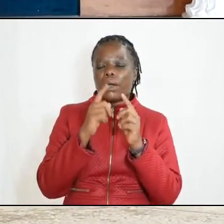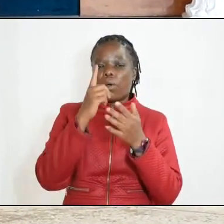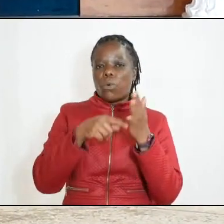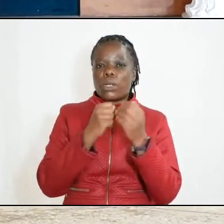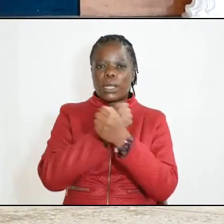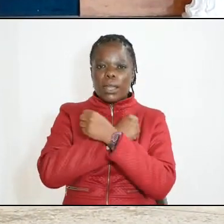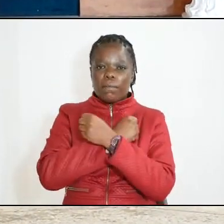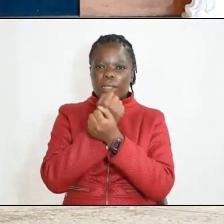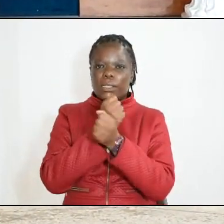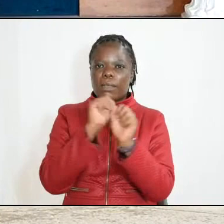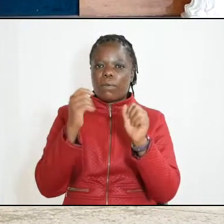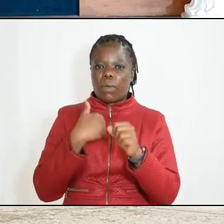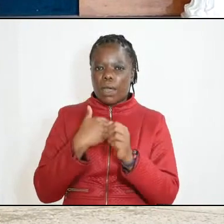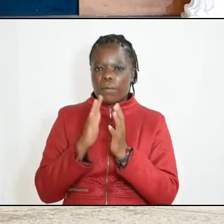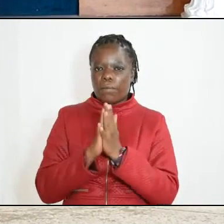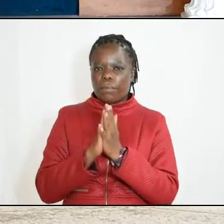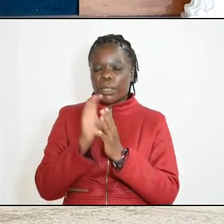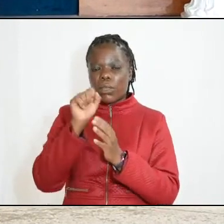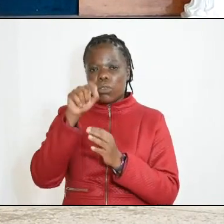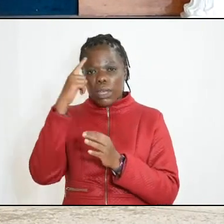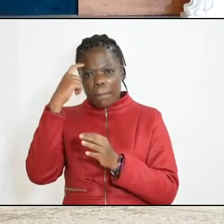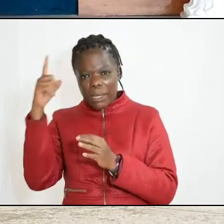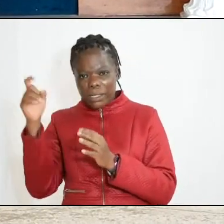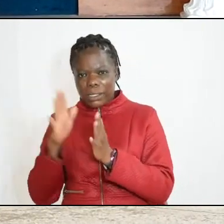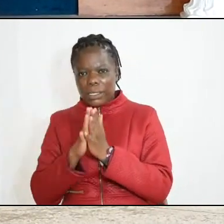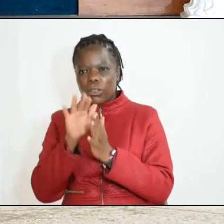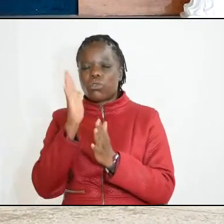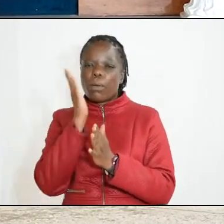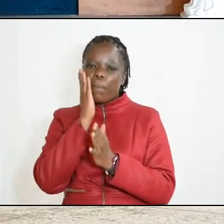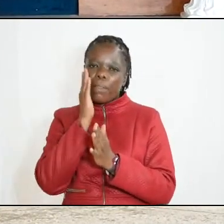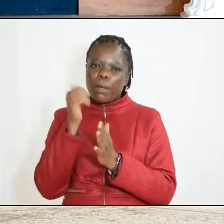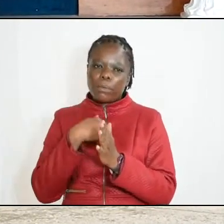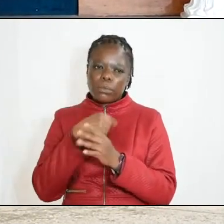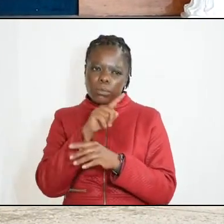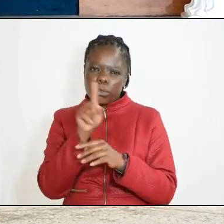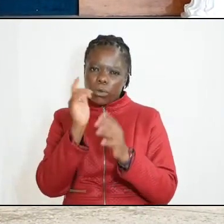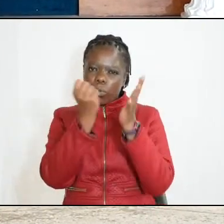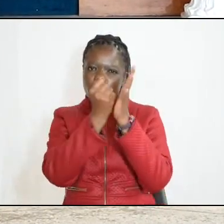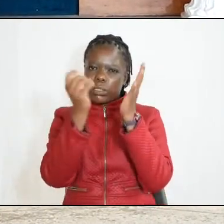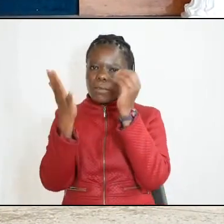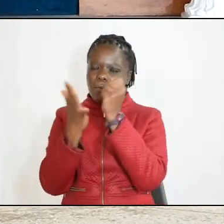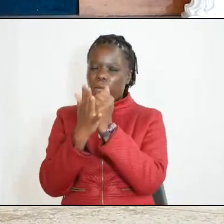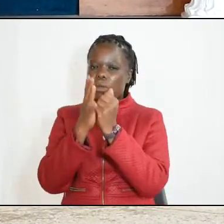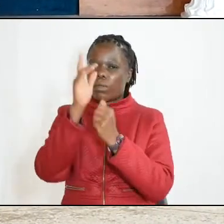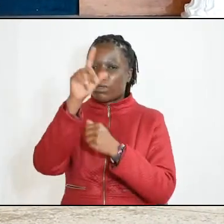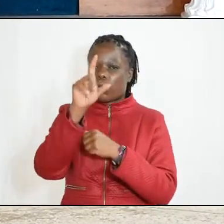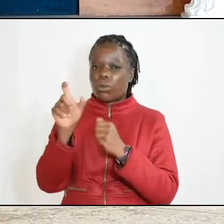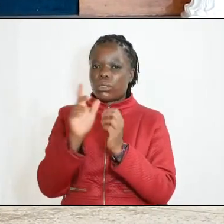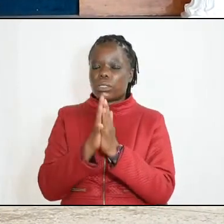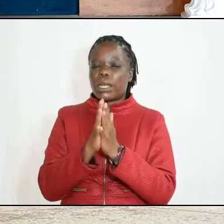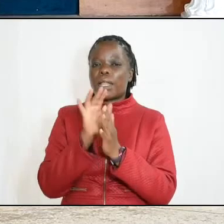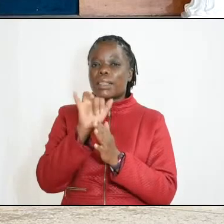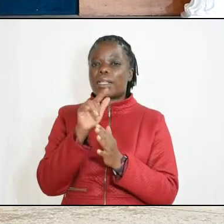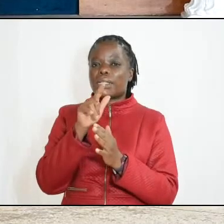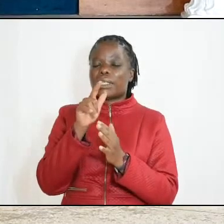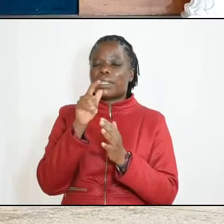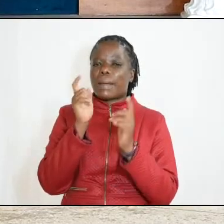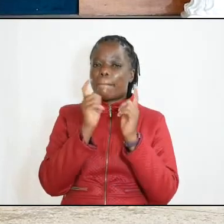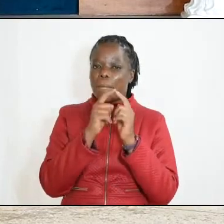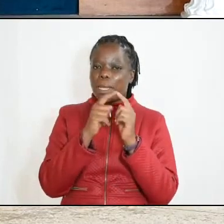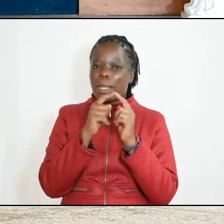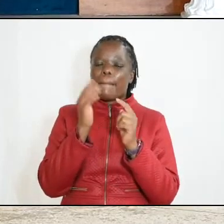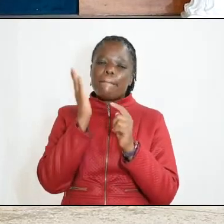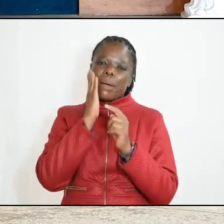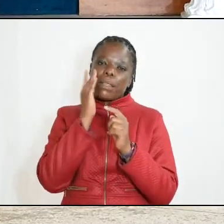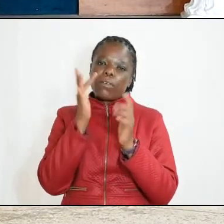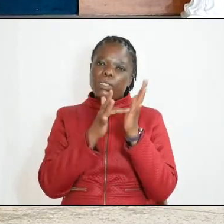Children, can you imagine your mother bearing the burden of watching you being crucified on the cross? This is the pain the mother of